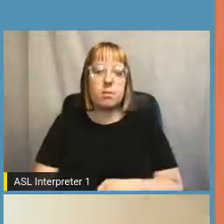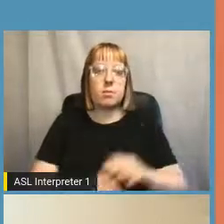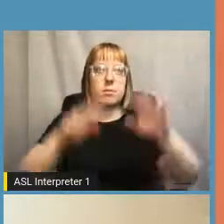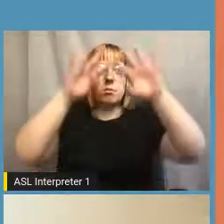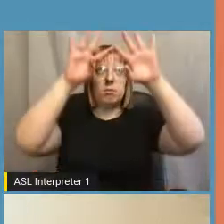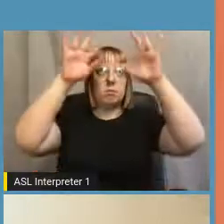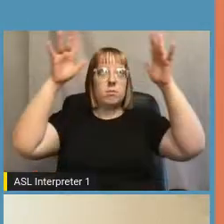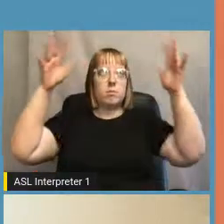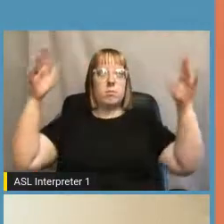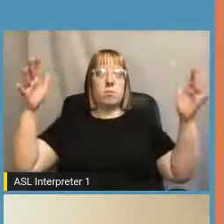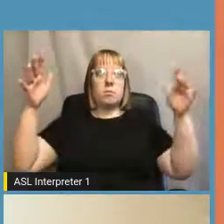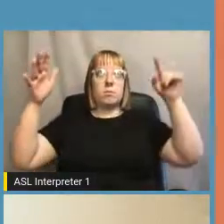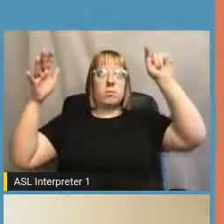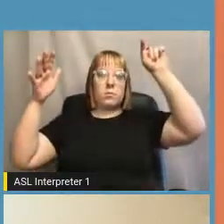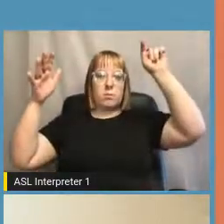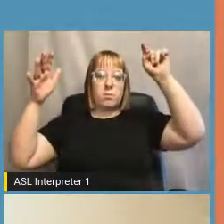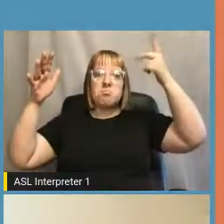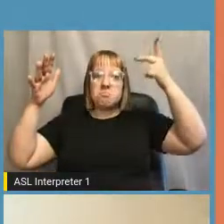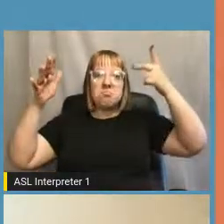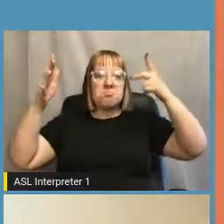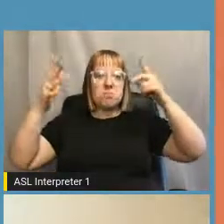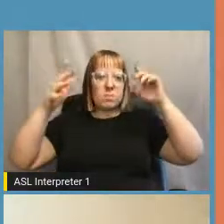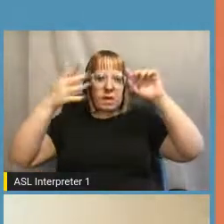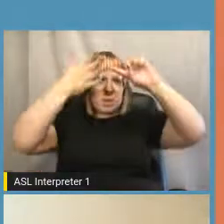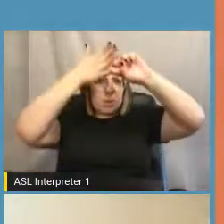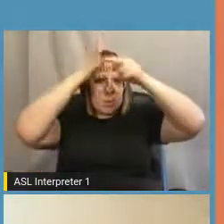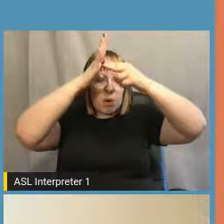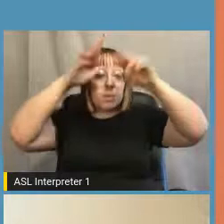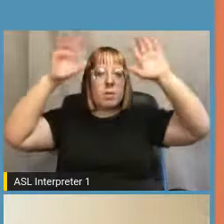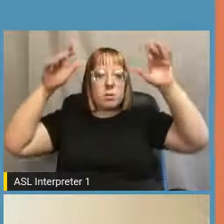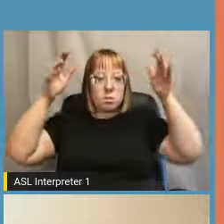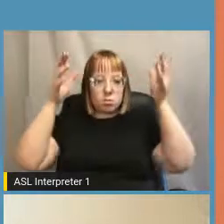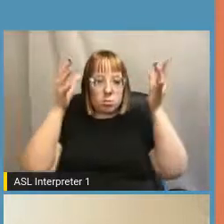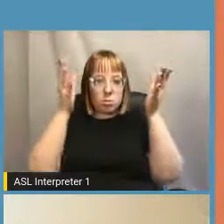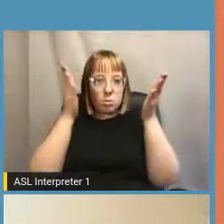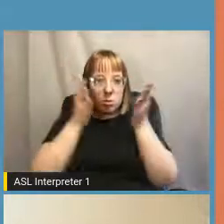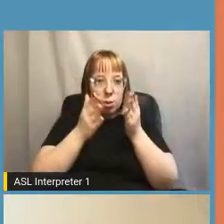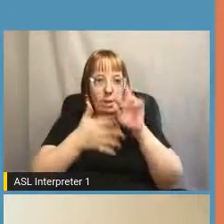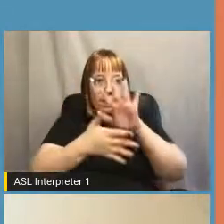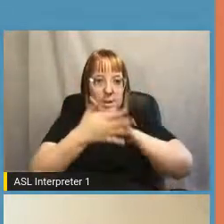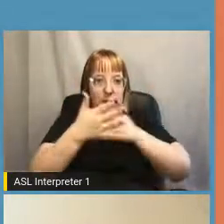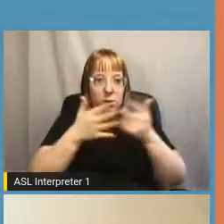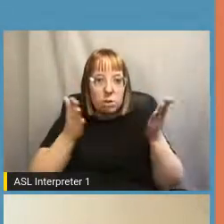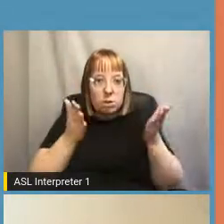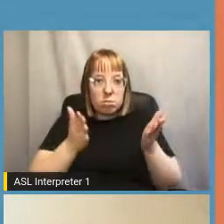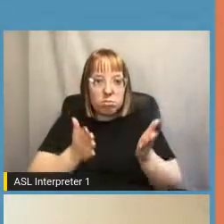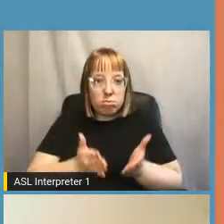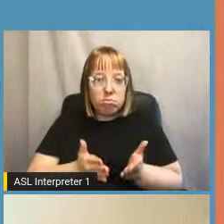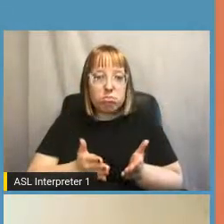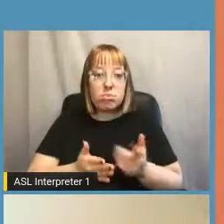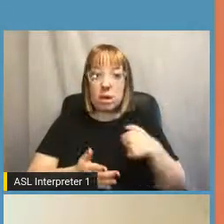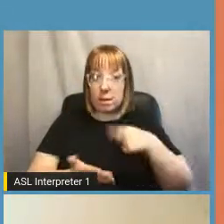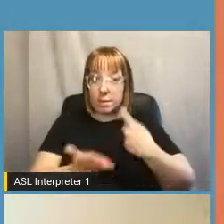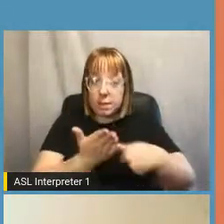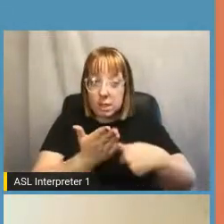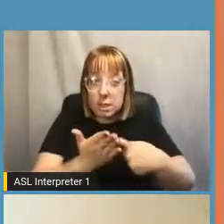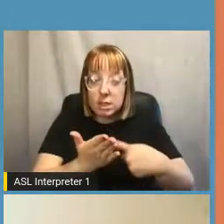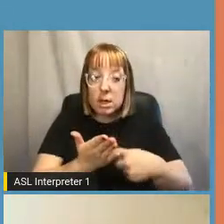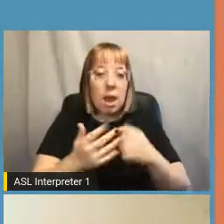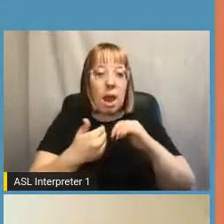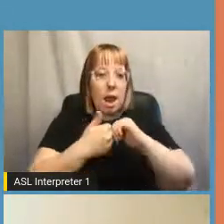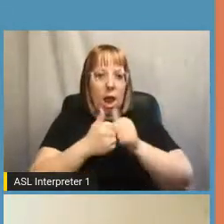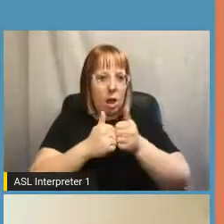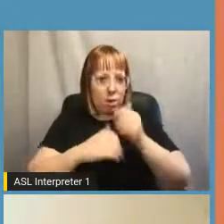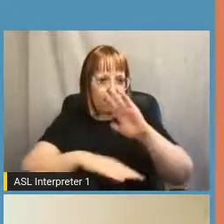then you enter your exhibition content and promotion dates to the schedule. And what I'm going to talk about is how to create an inventory